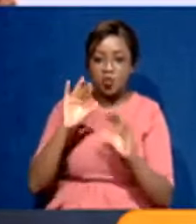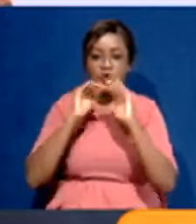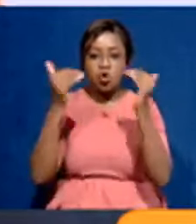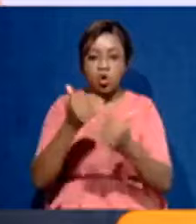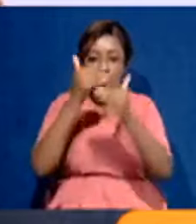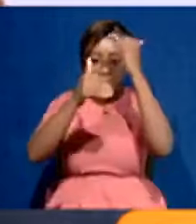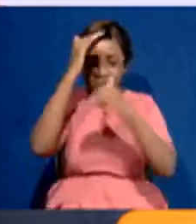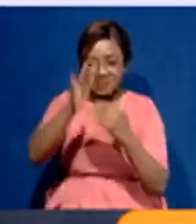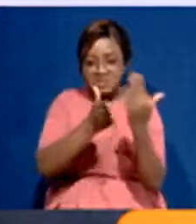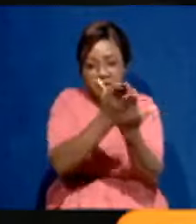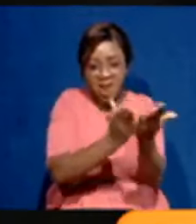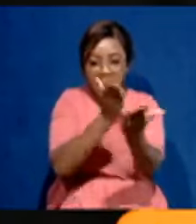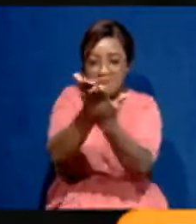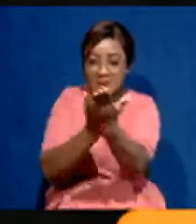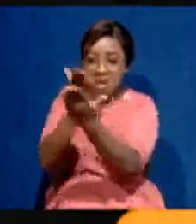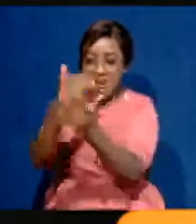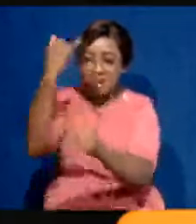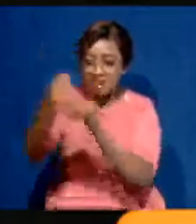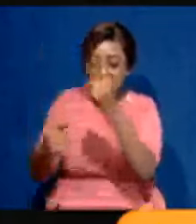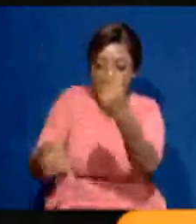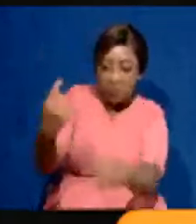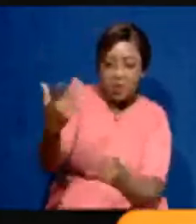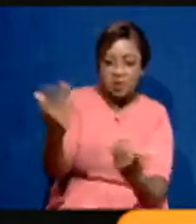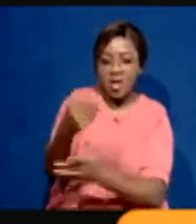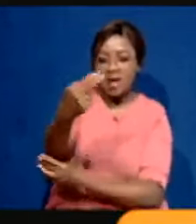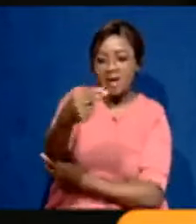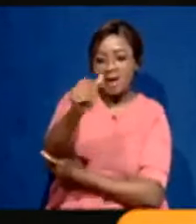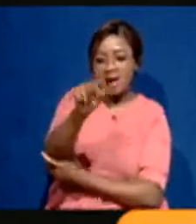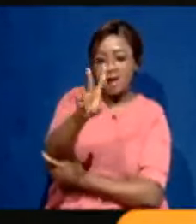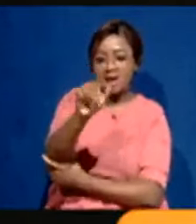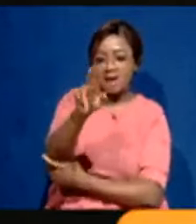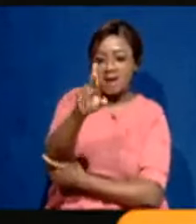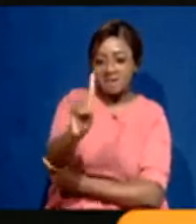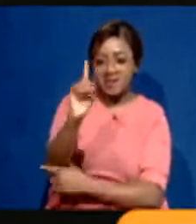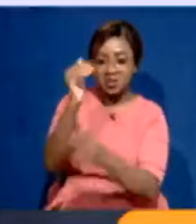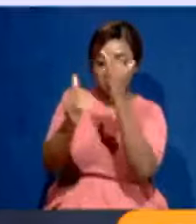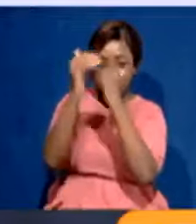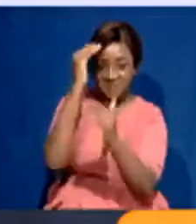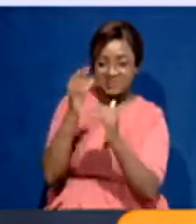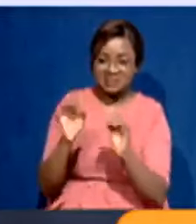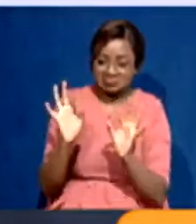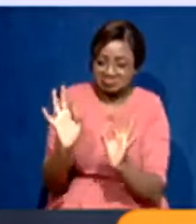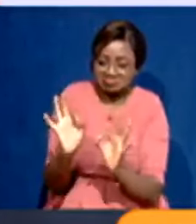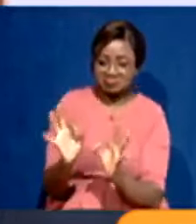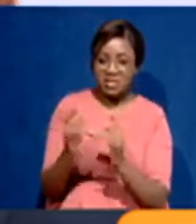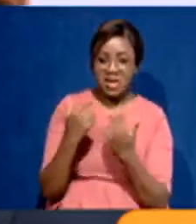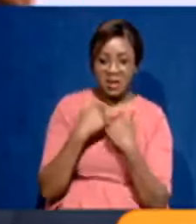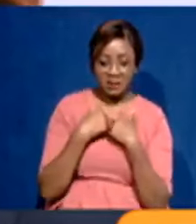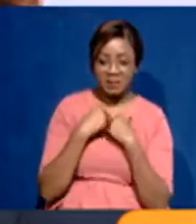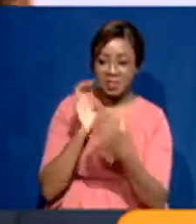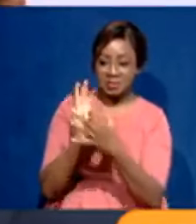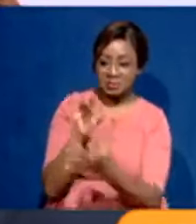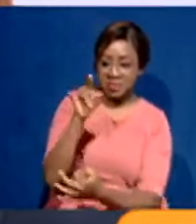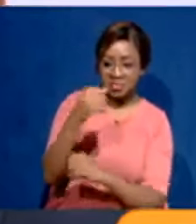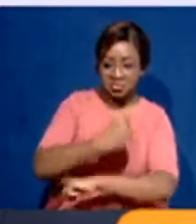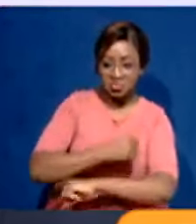global universities, and through their help I was able to be accepted into Harvard University. I have been accepted into the School